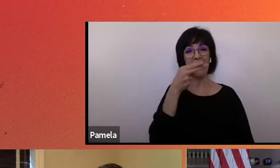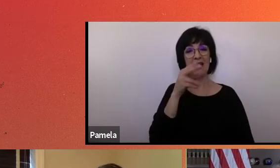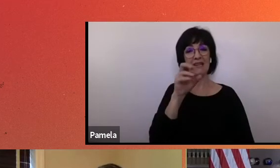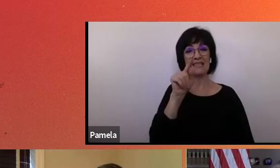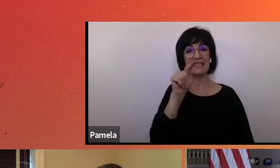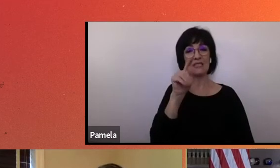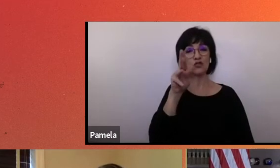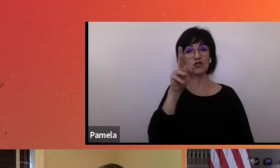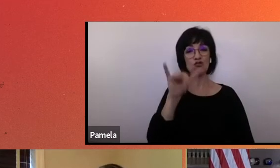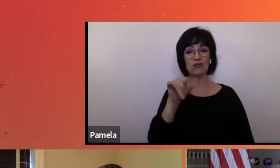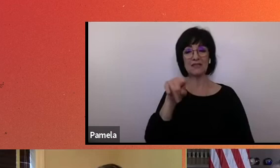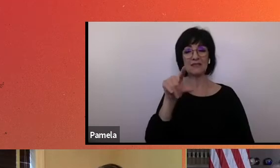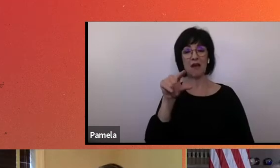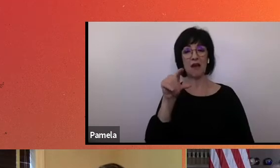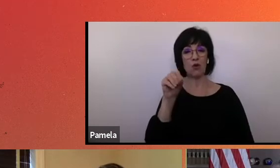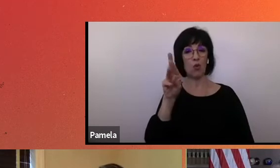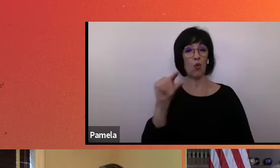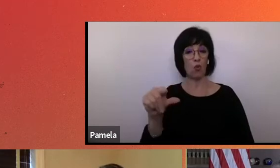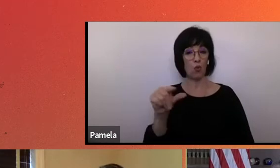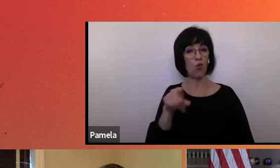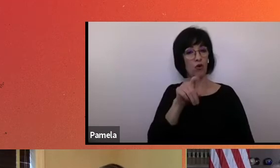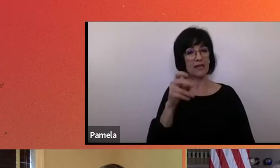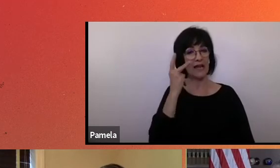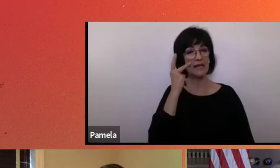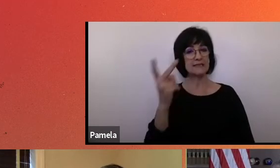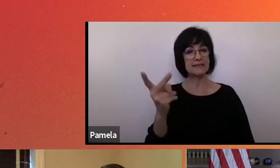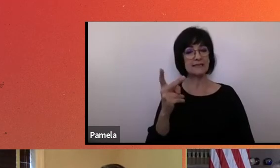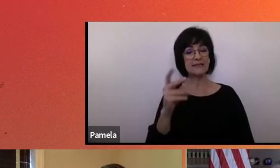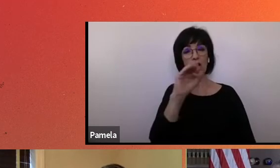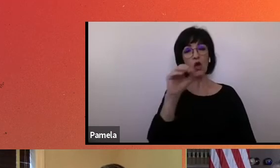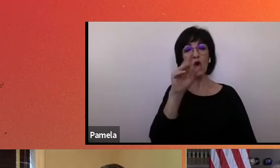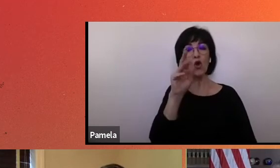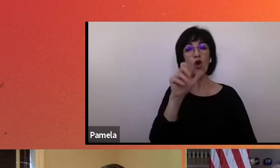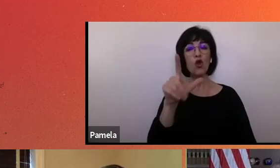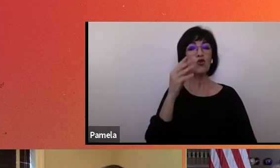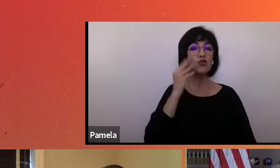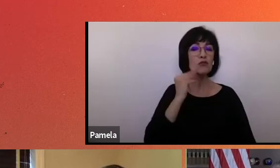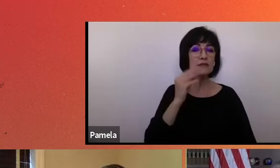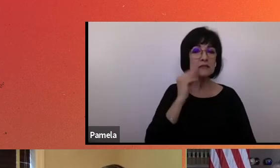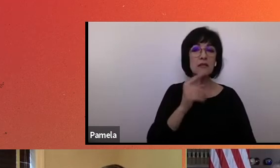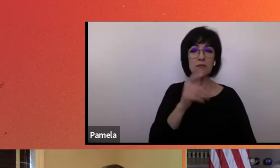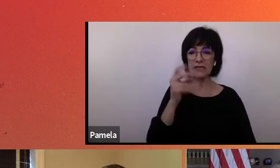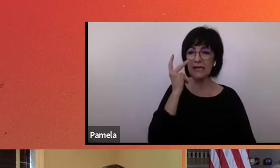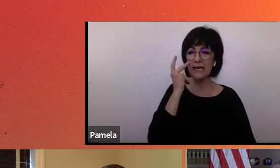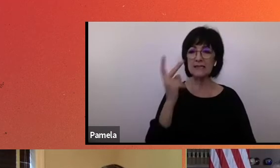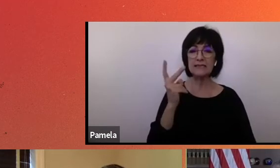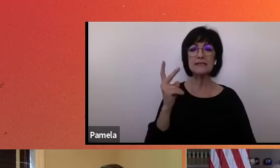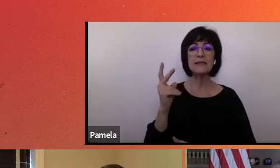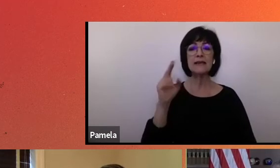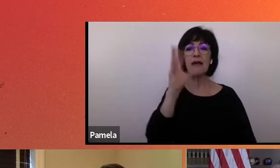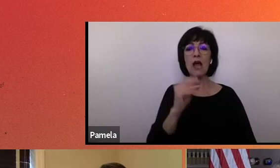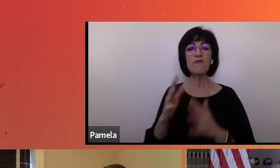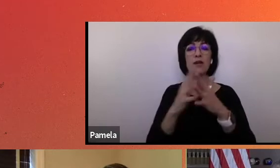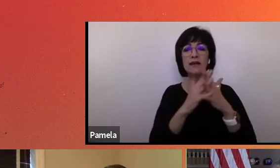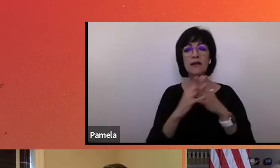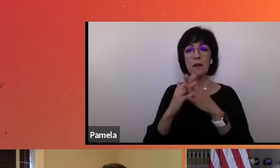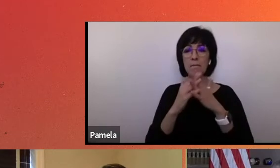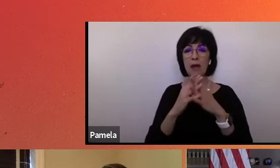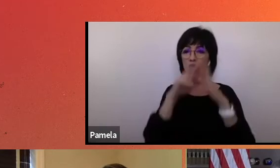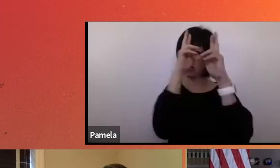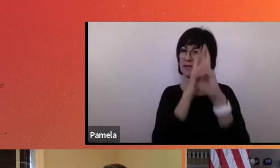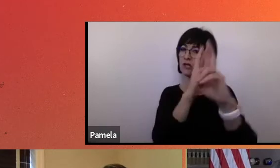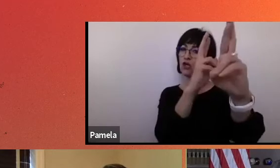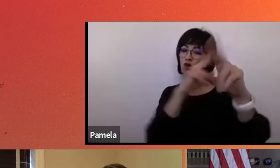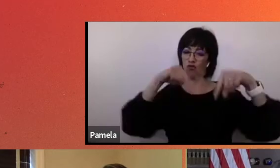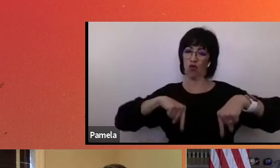about the colonial experience, about African-American heroes in Delaware. And these are ways